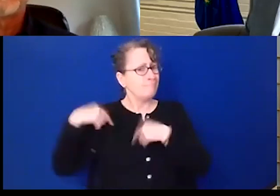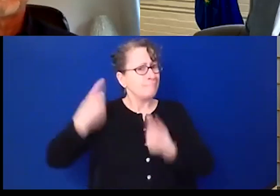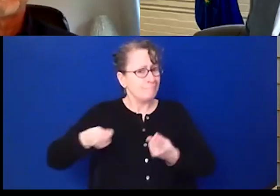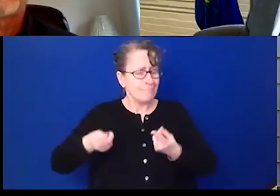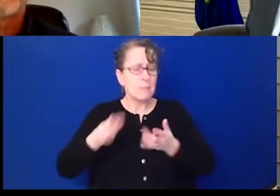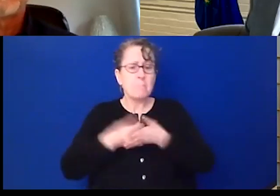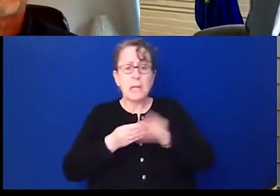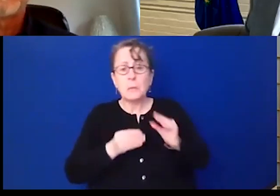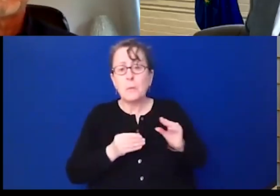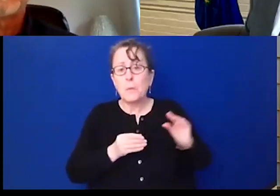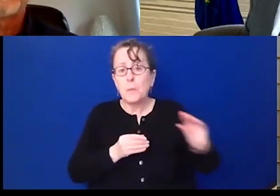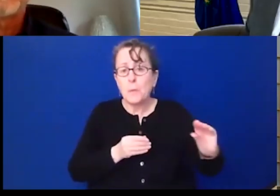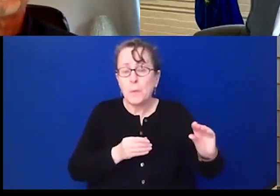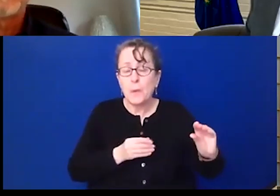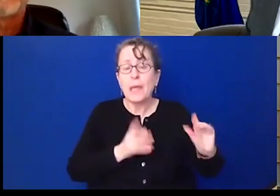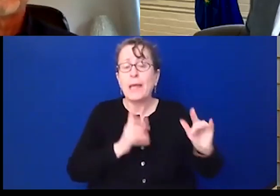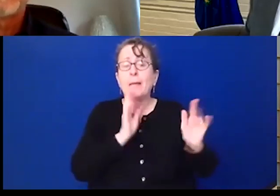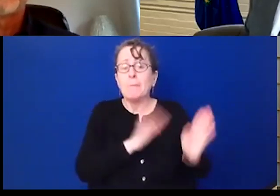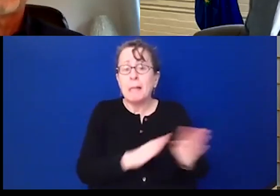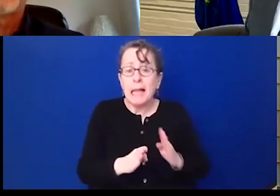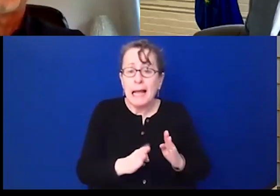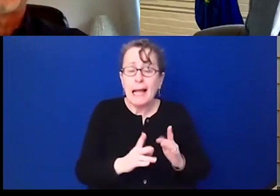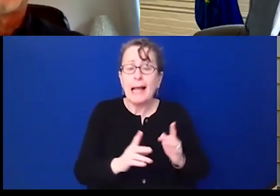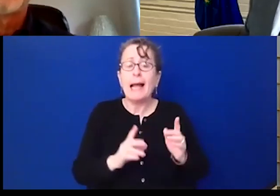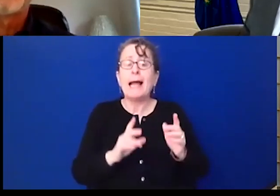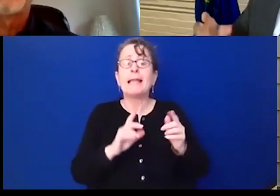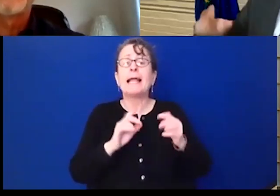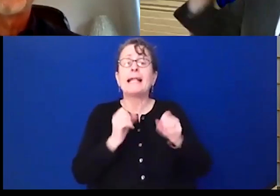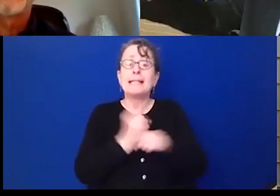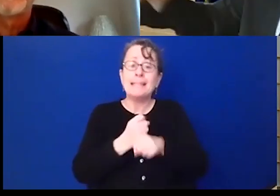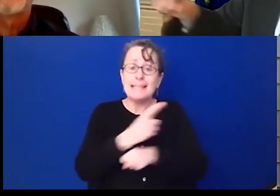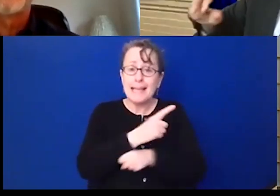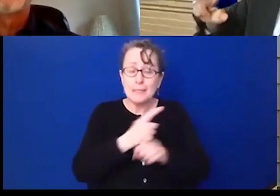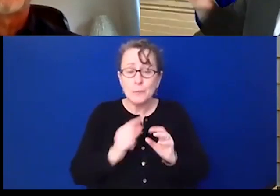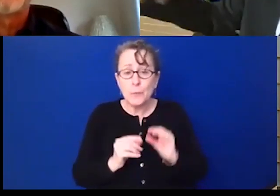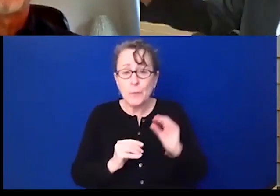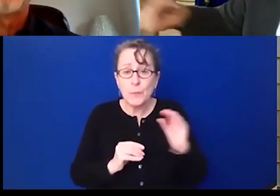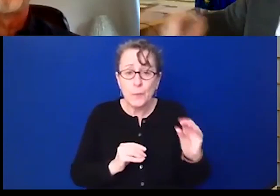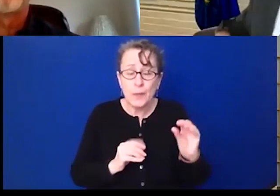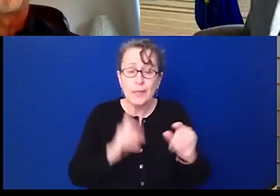hopefully is coming in the future. Yeah, that just